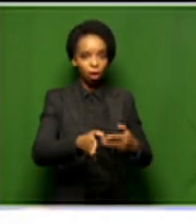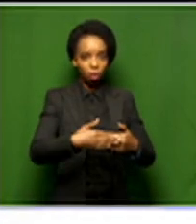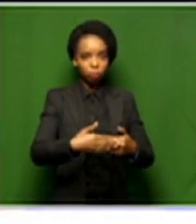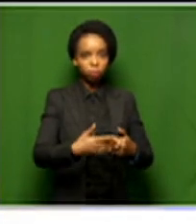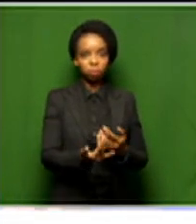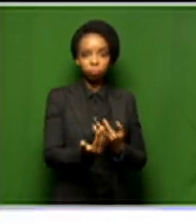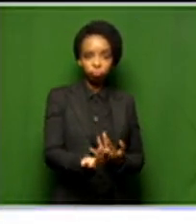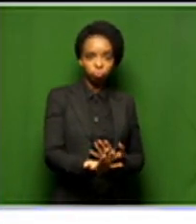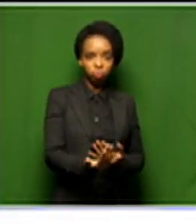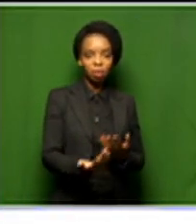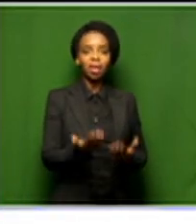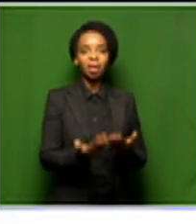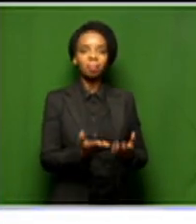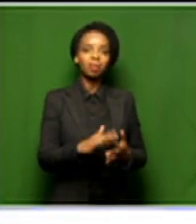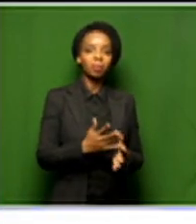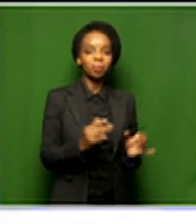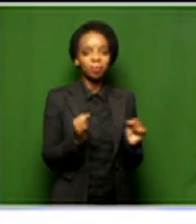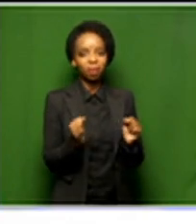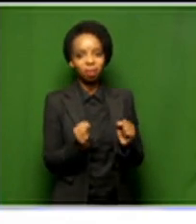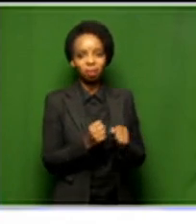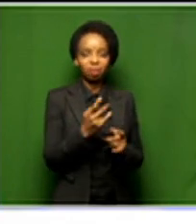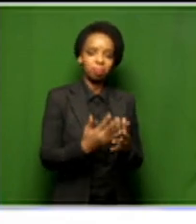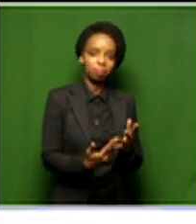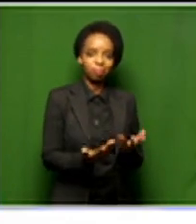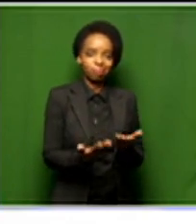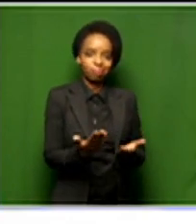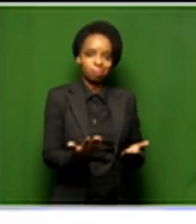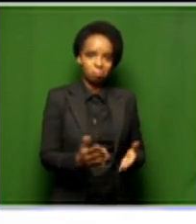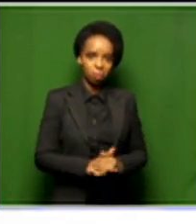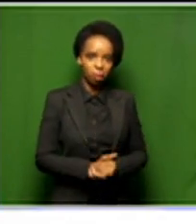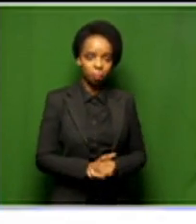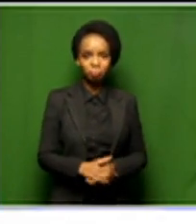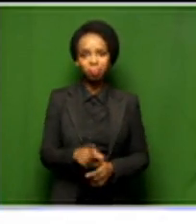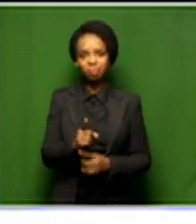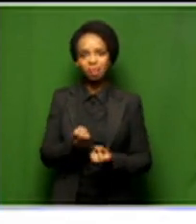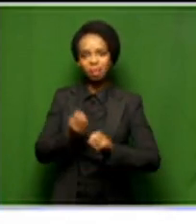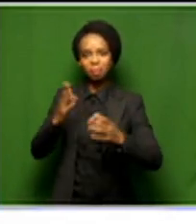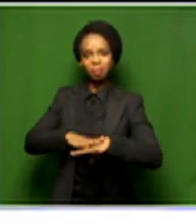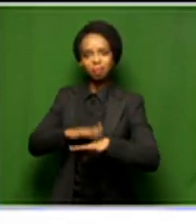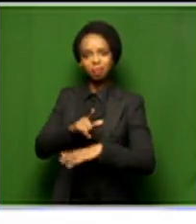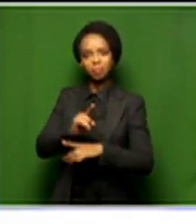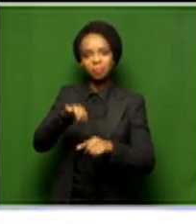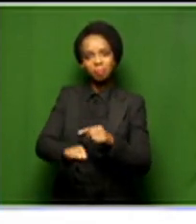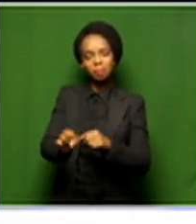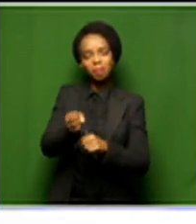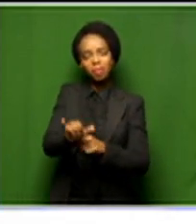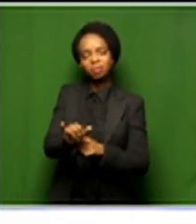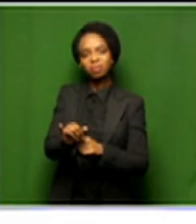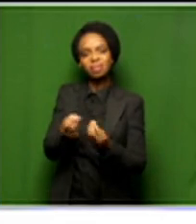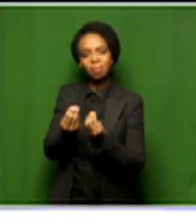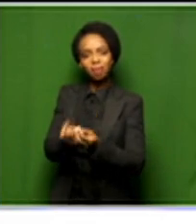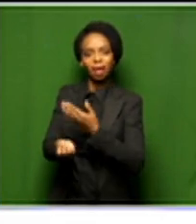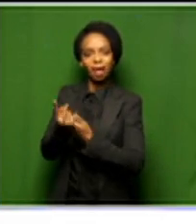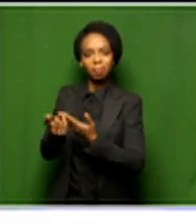maybe it gets too windy. Kate did talk to that. Kate said, a lot of the times you'll find that maybe a tent had blown away overnight or something